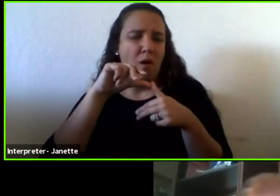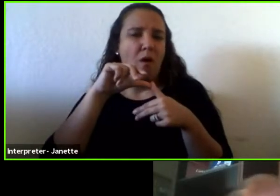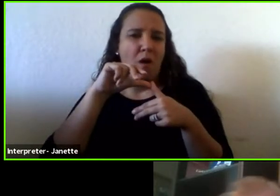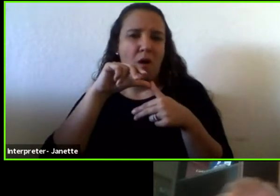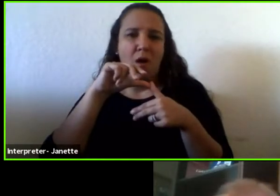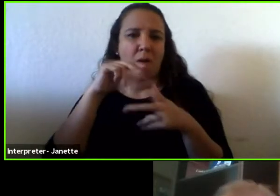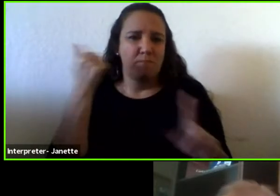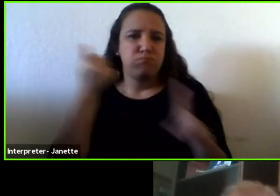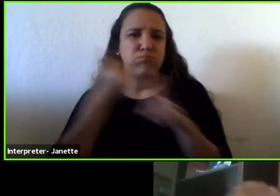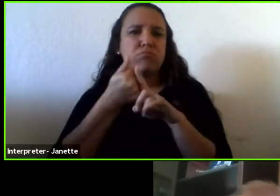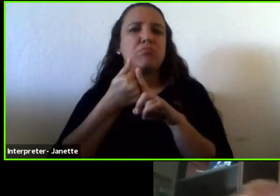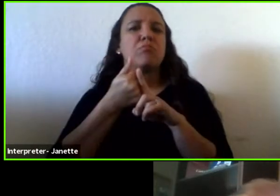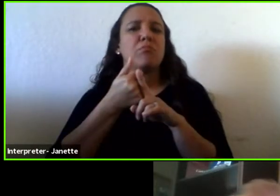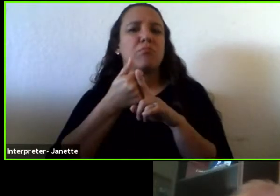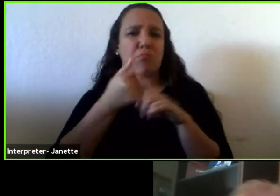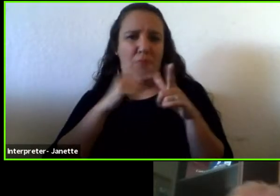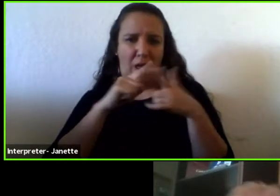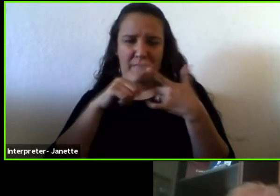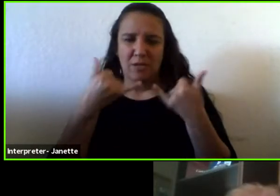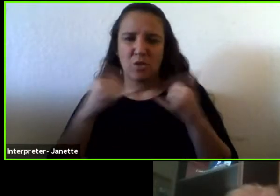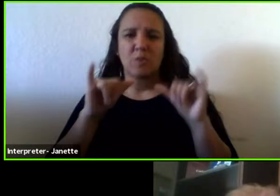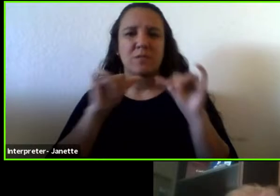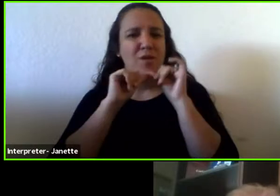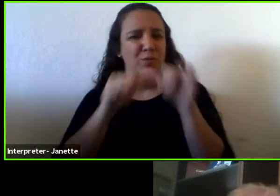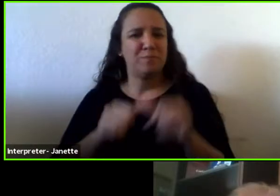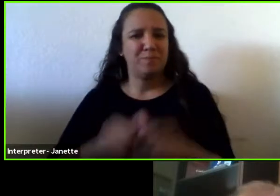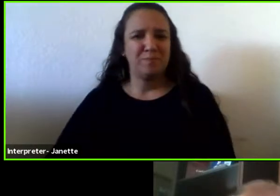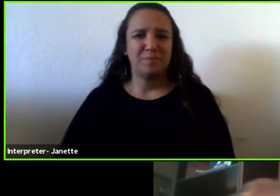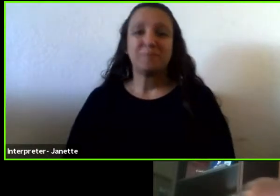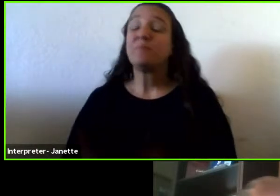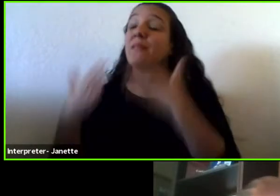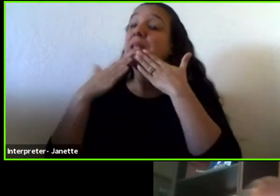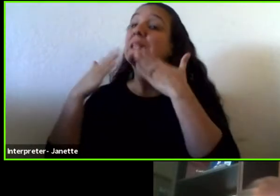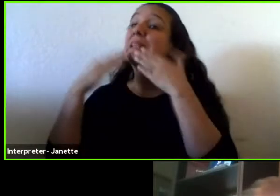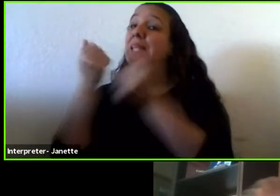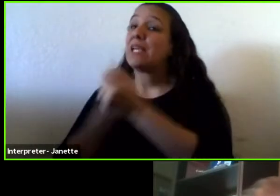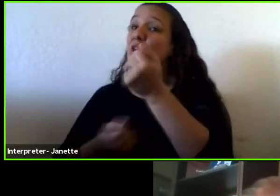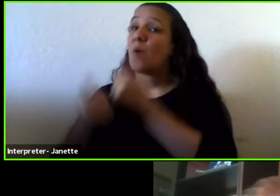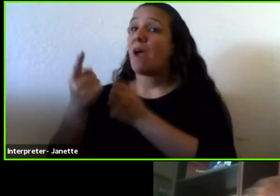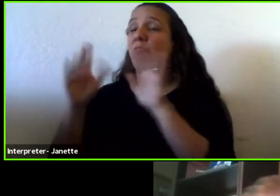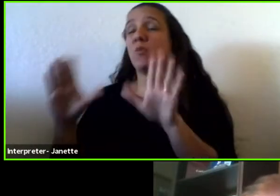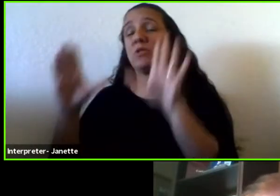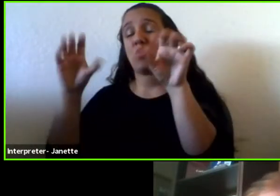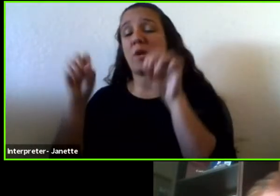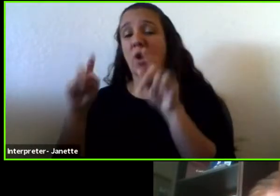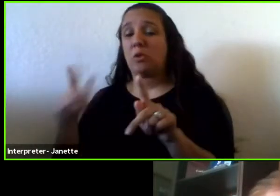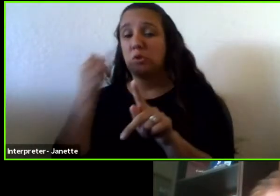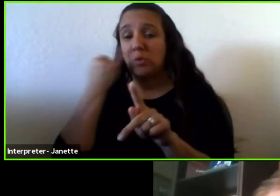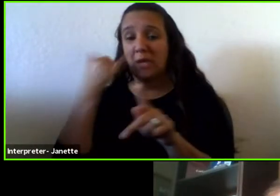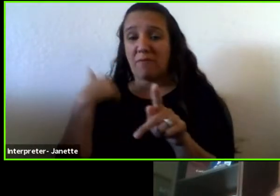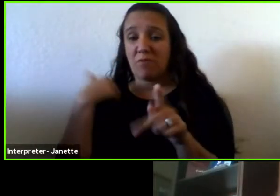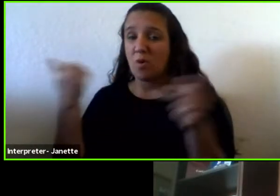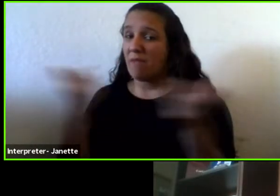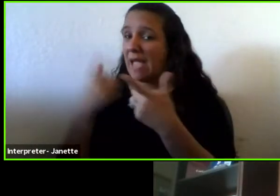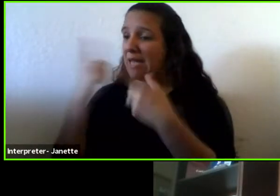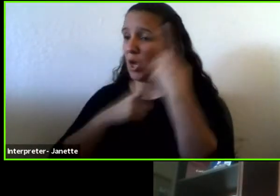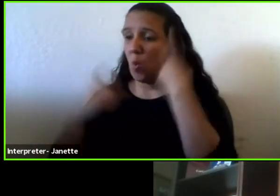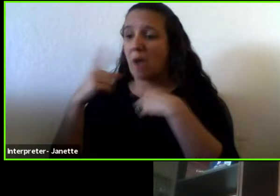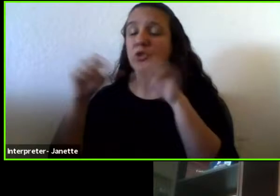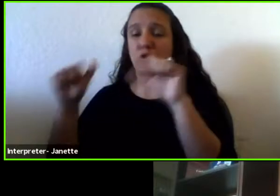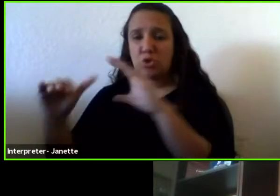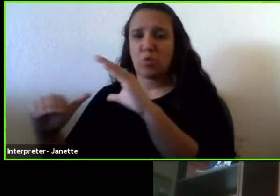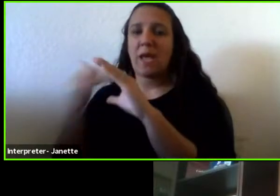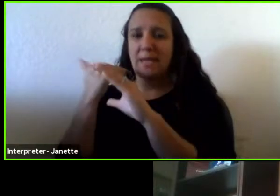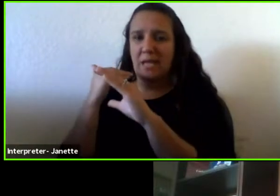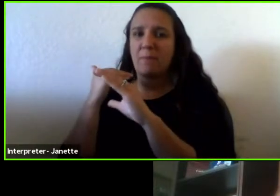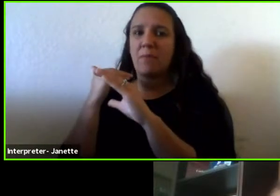point. Exactly. So thank you for sharing. So listen, thank you, everybody. A great opportunity. If you have any questions, feel free to email me.